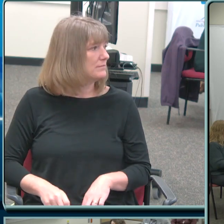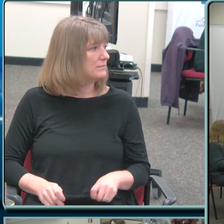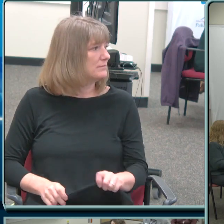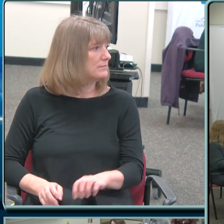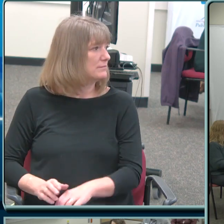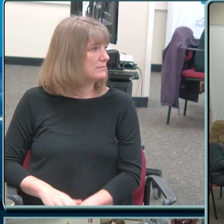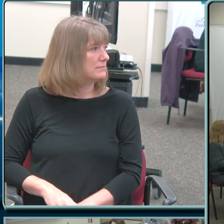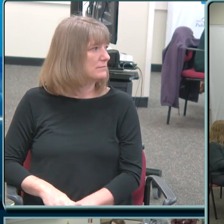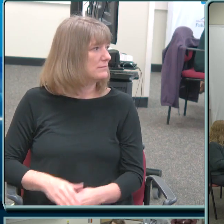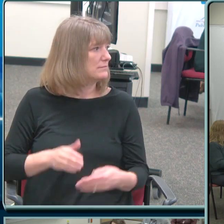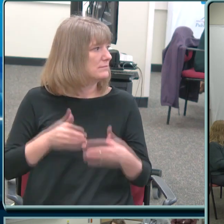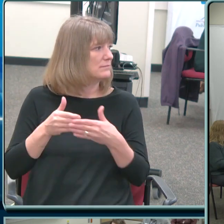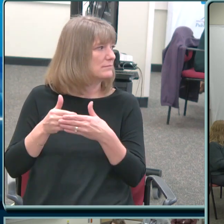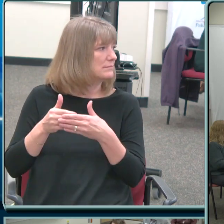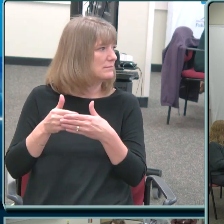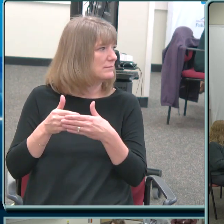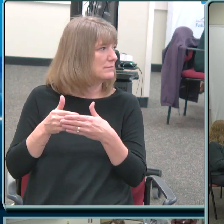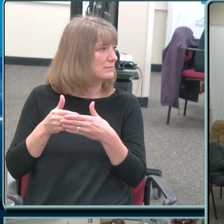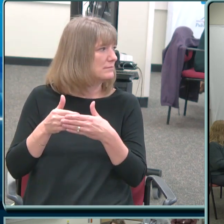Next slide.